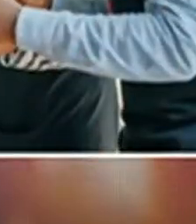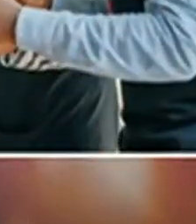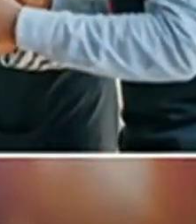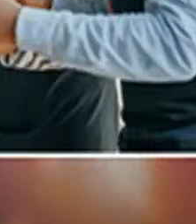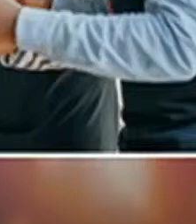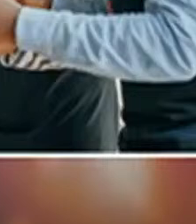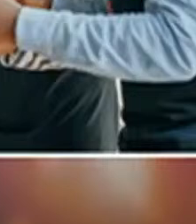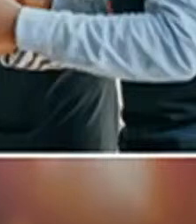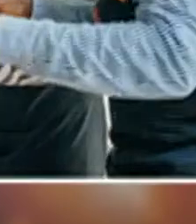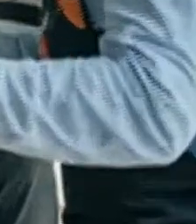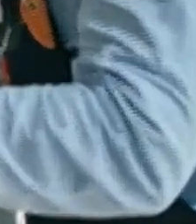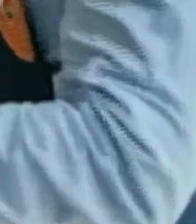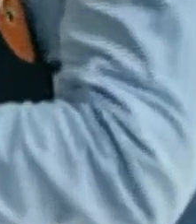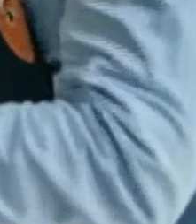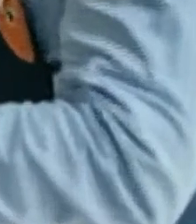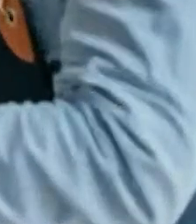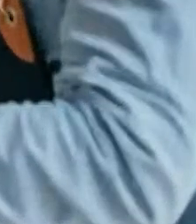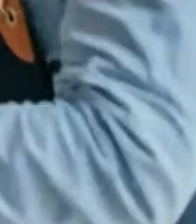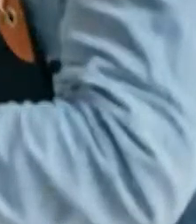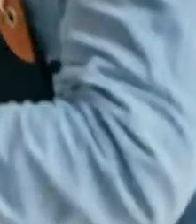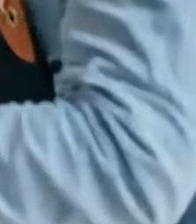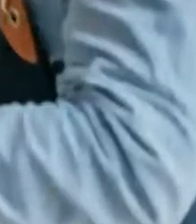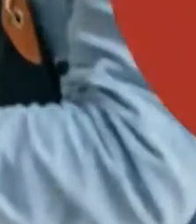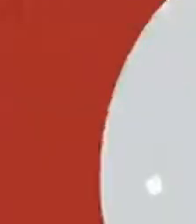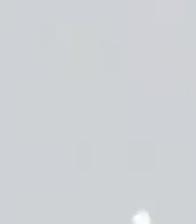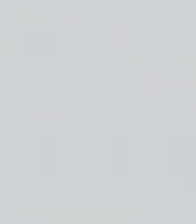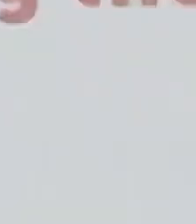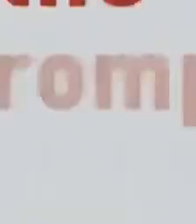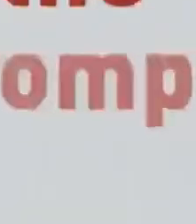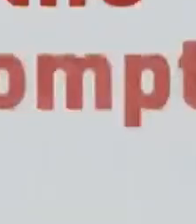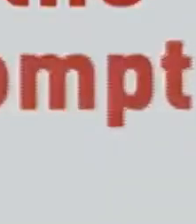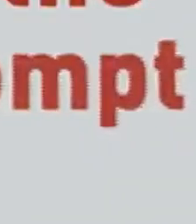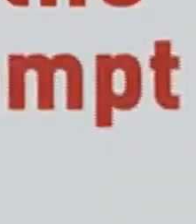need to worry when you run low on cash when making payment for your farming business. Endeleza your farm.